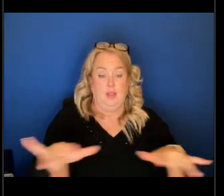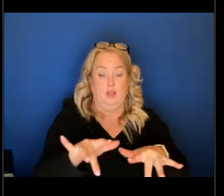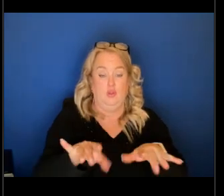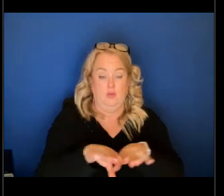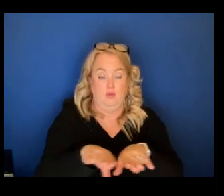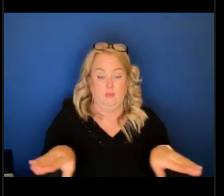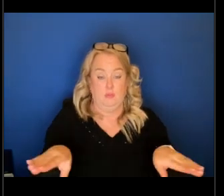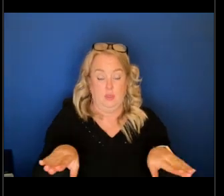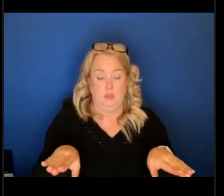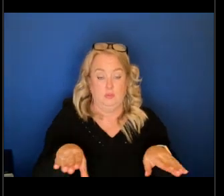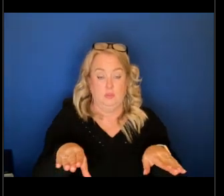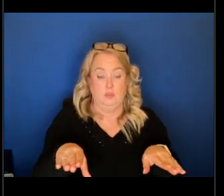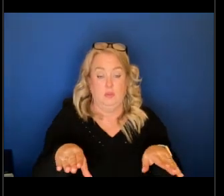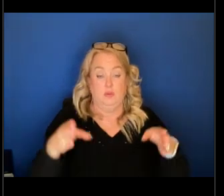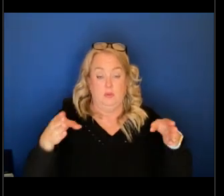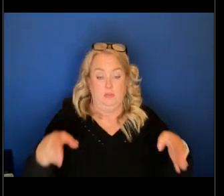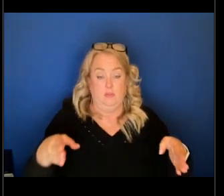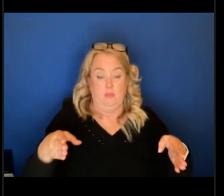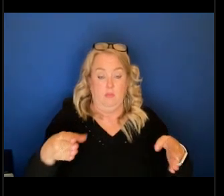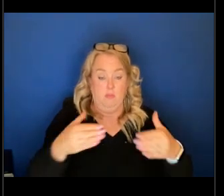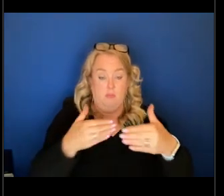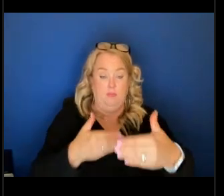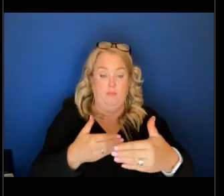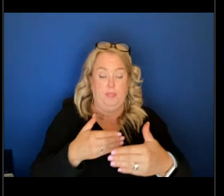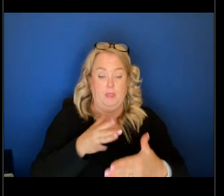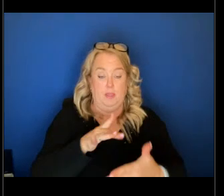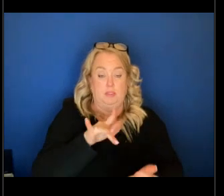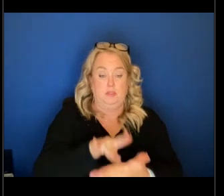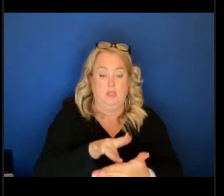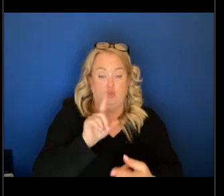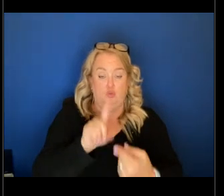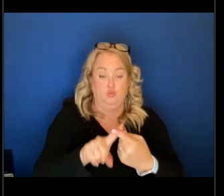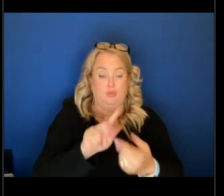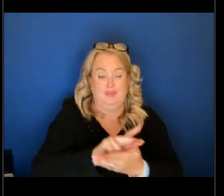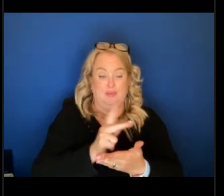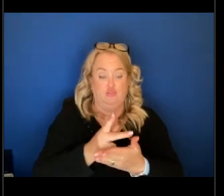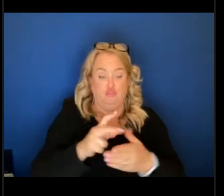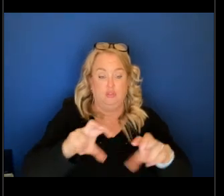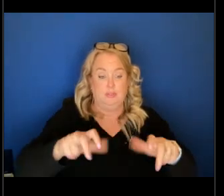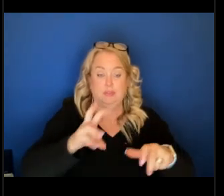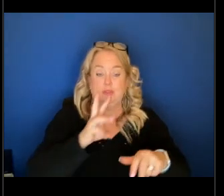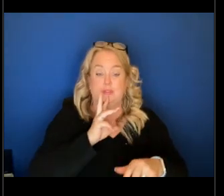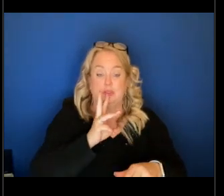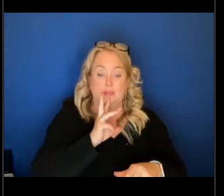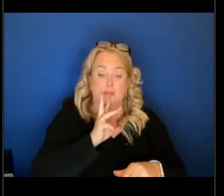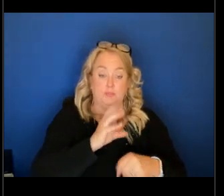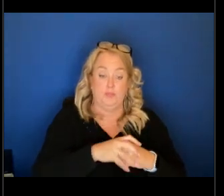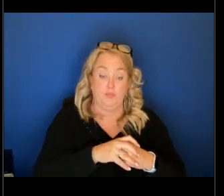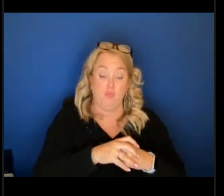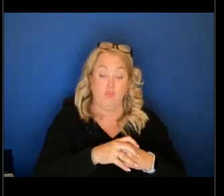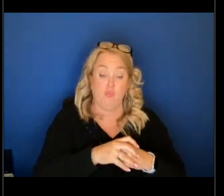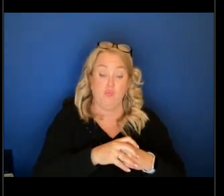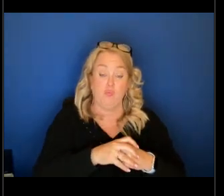to and centered on the kitchen sink. The guidelines require a 30-inch